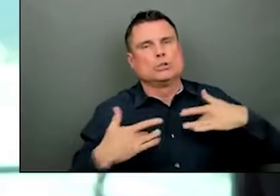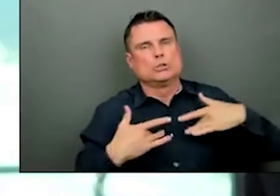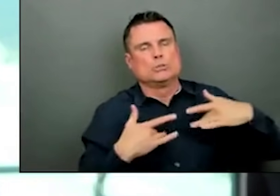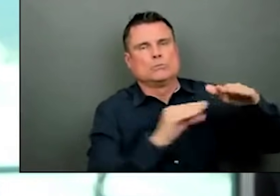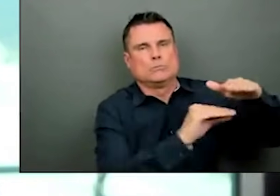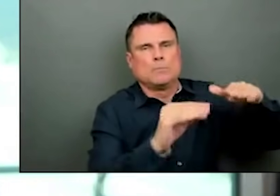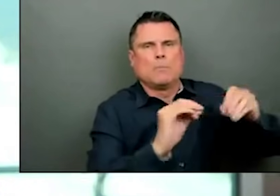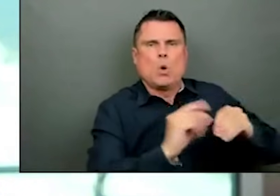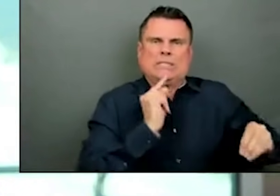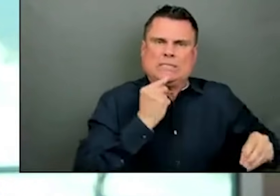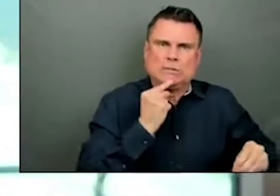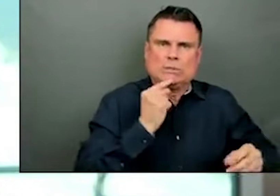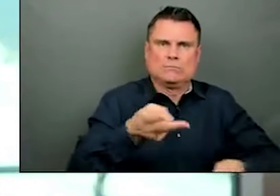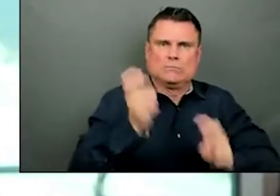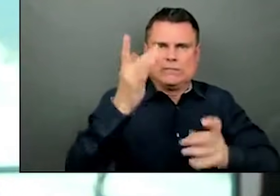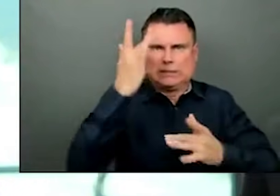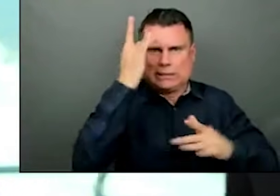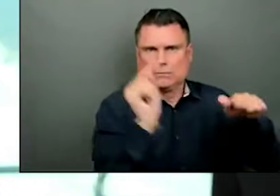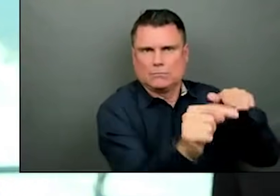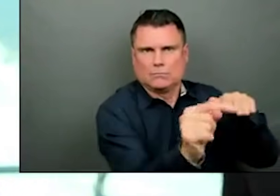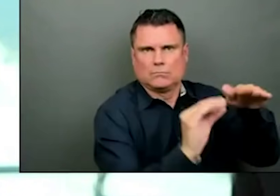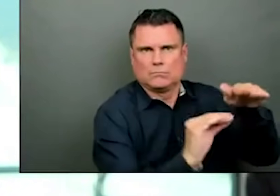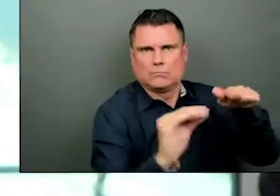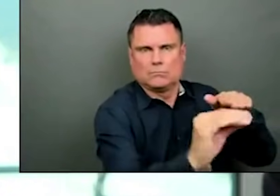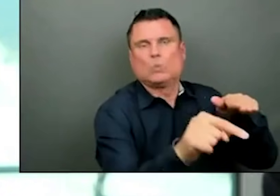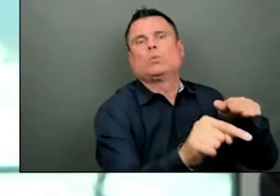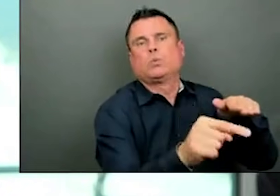this week. What we see is transmission